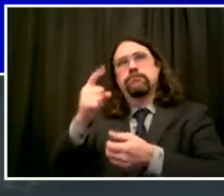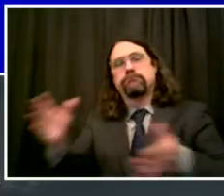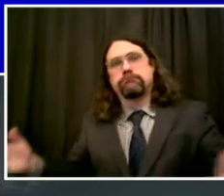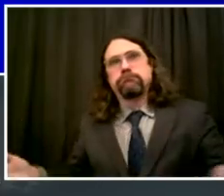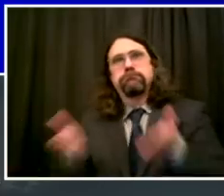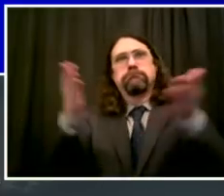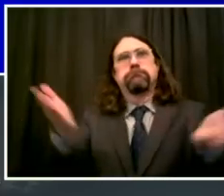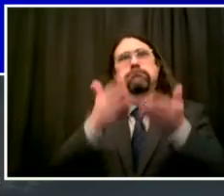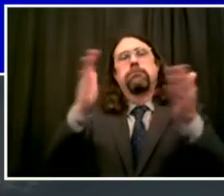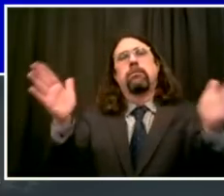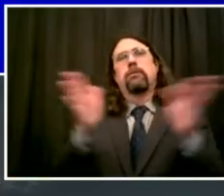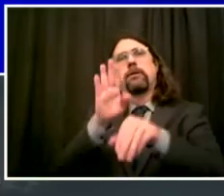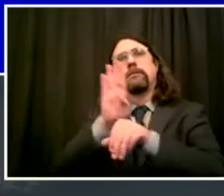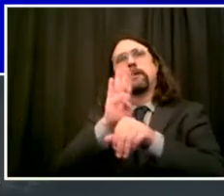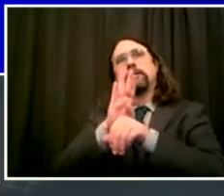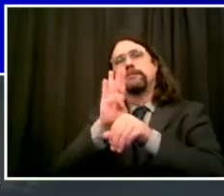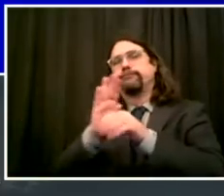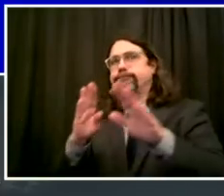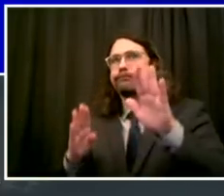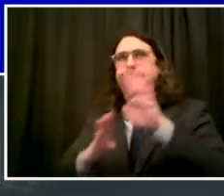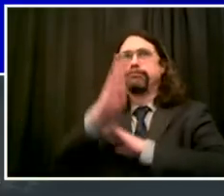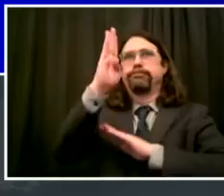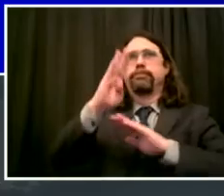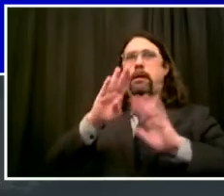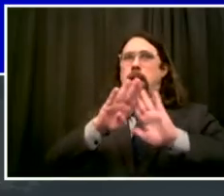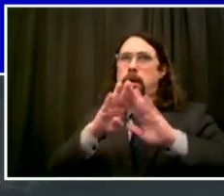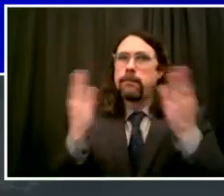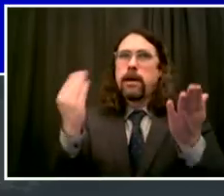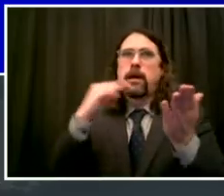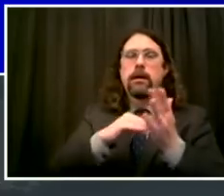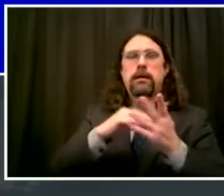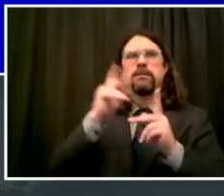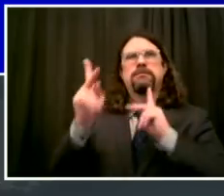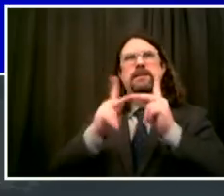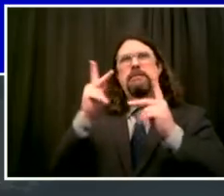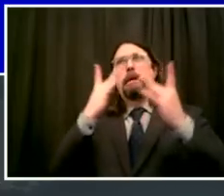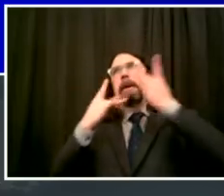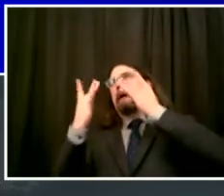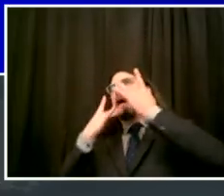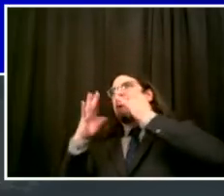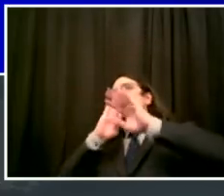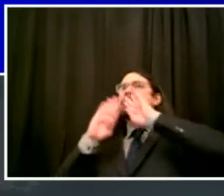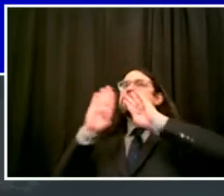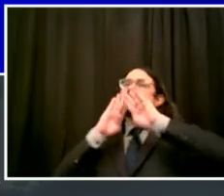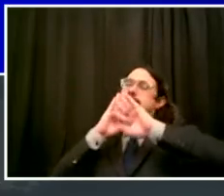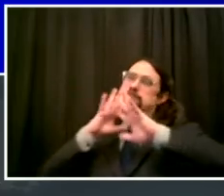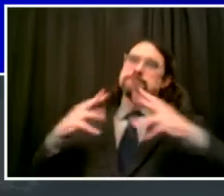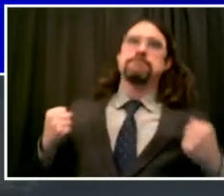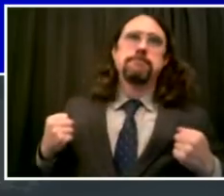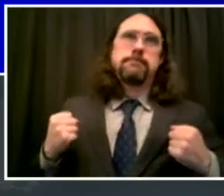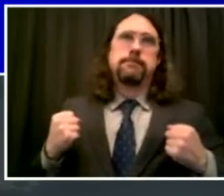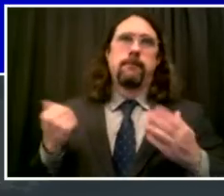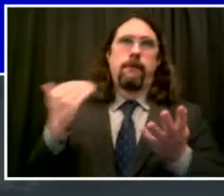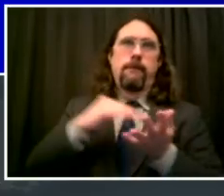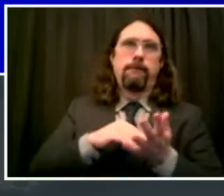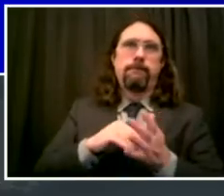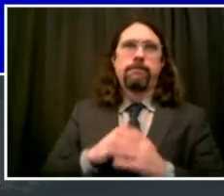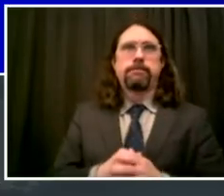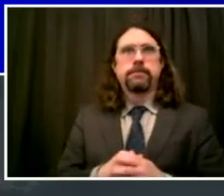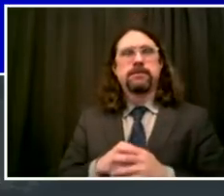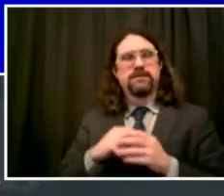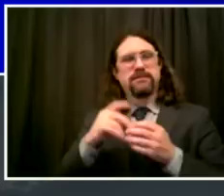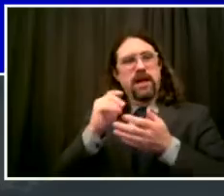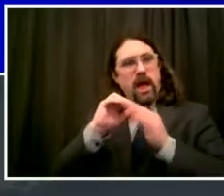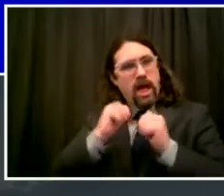small businesses to have new customers, new revenue to keep them going in this new reality.